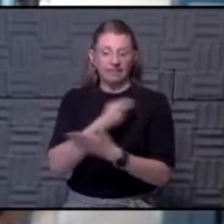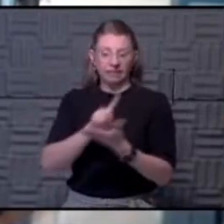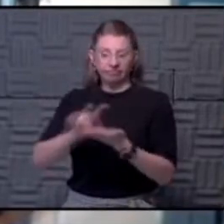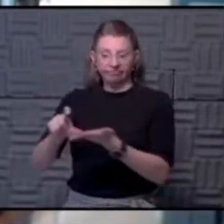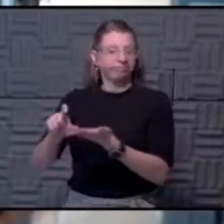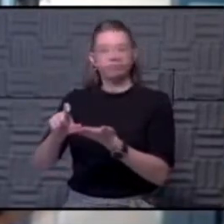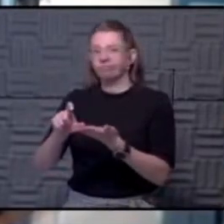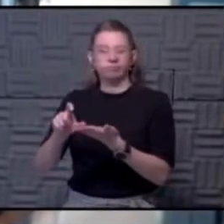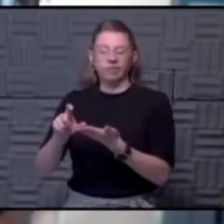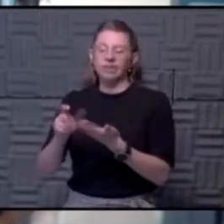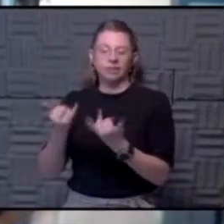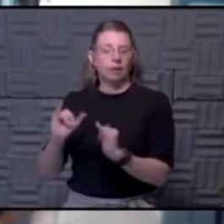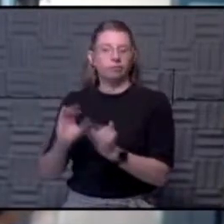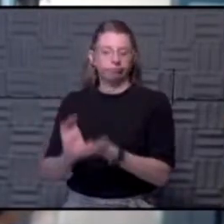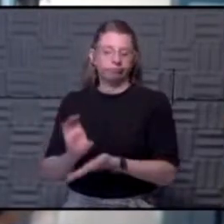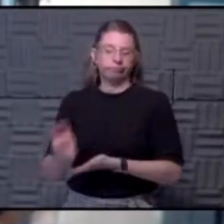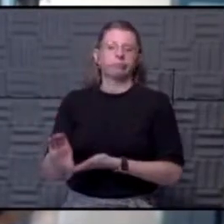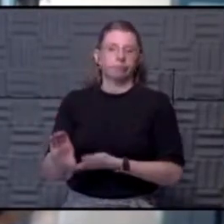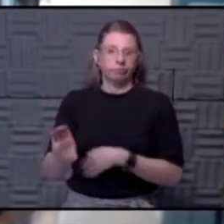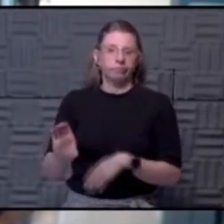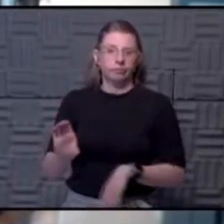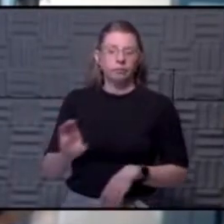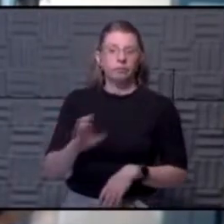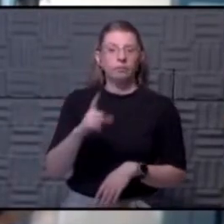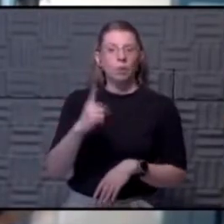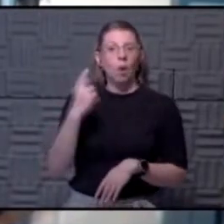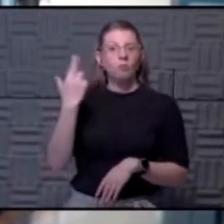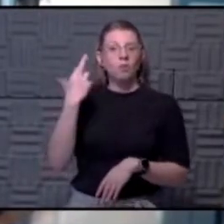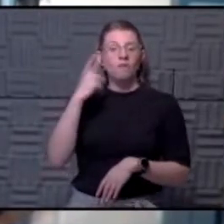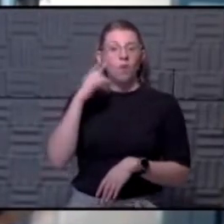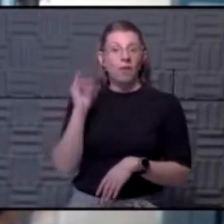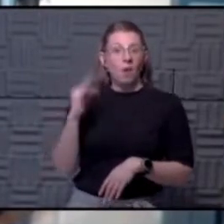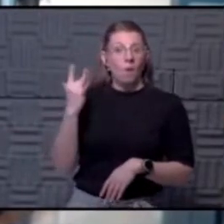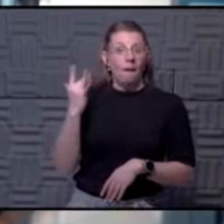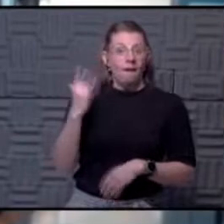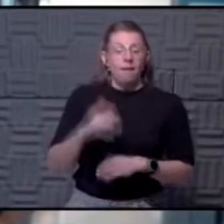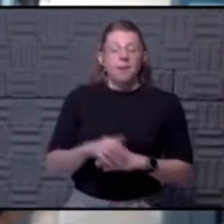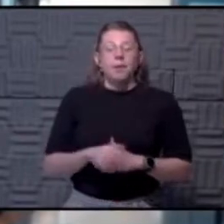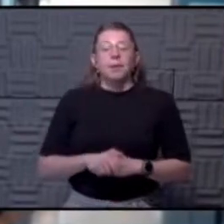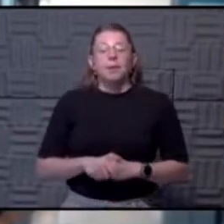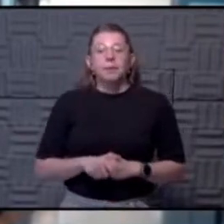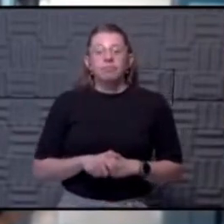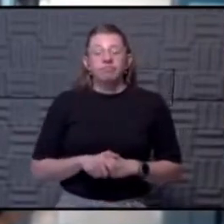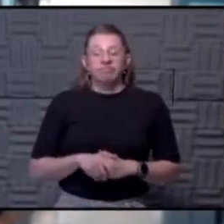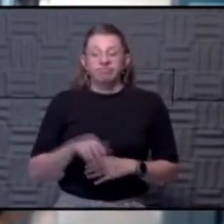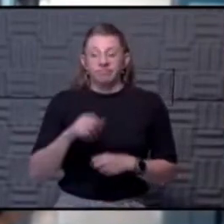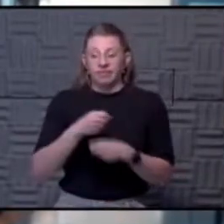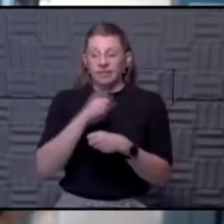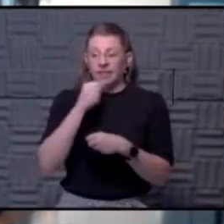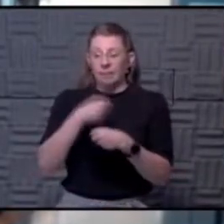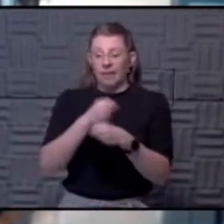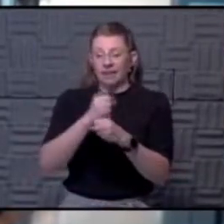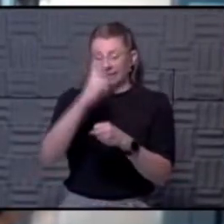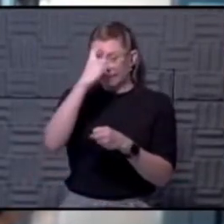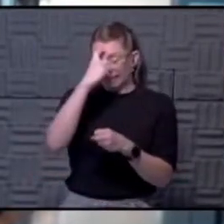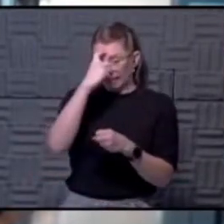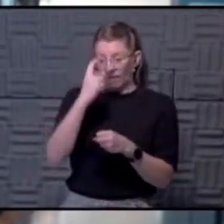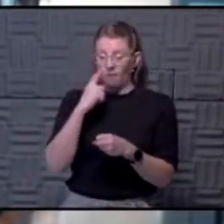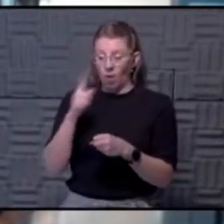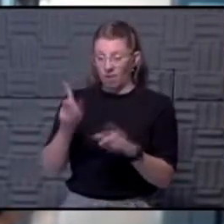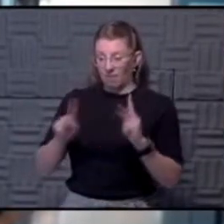vaccine to them. And one of the reasons for that is that it doesn't make sense for the populace of those respective